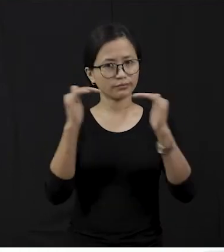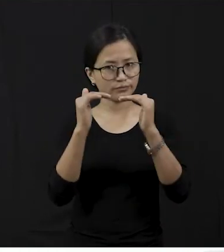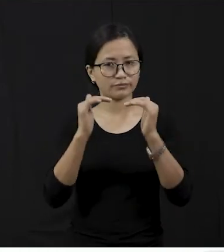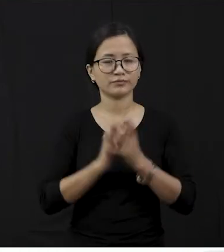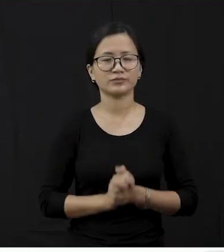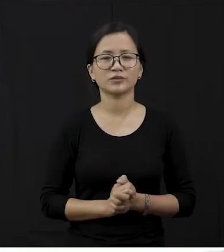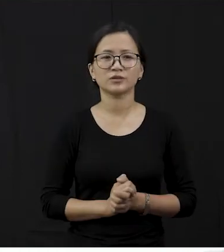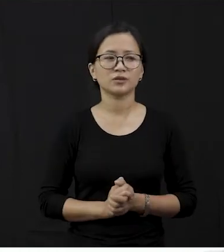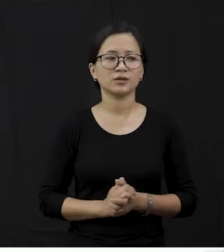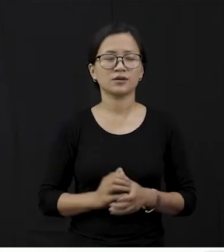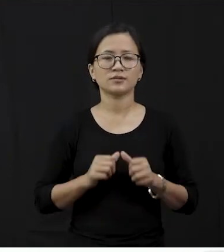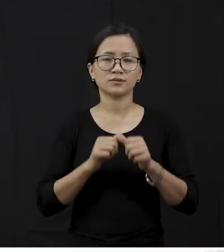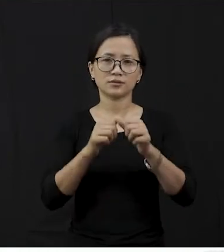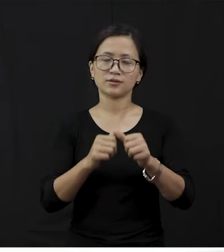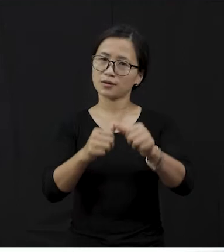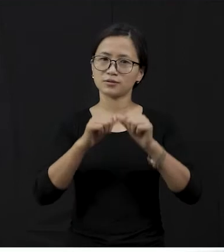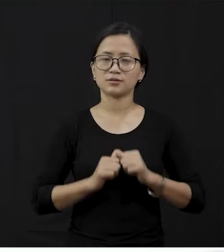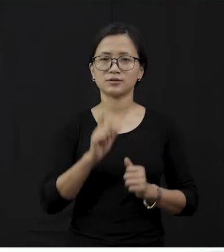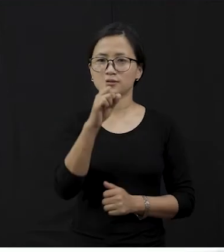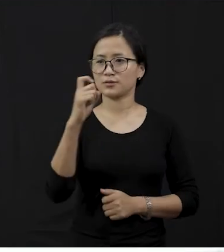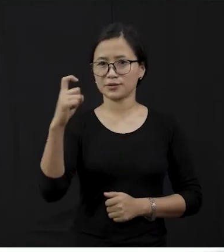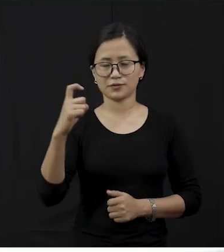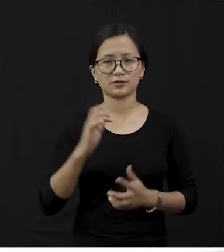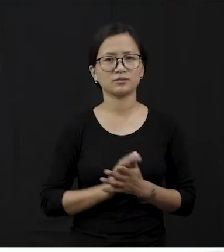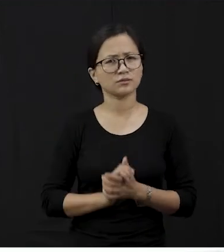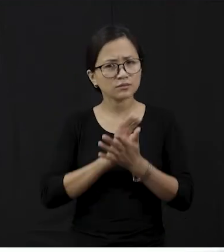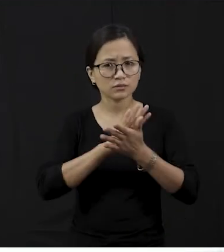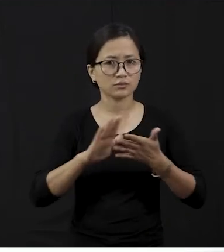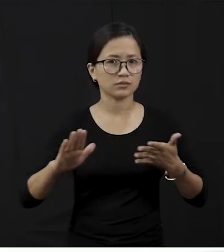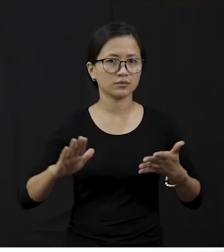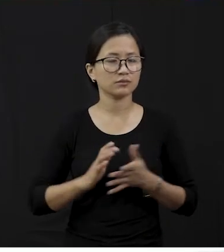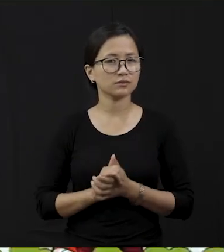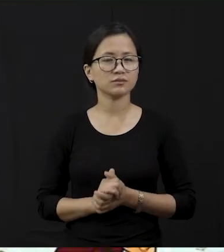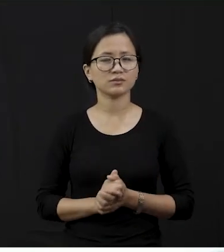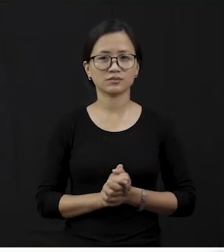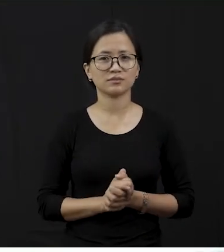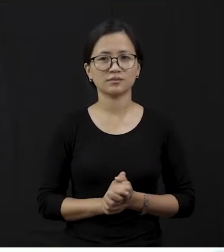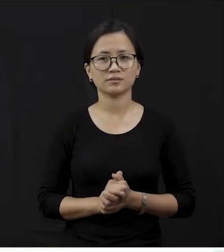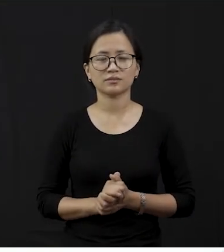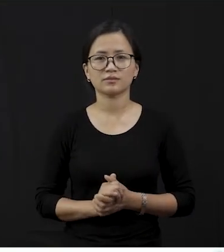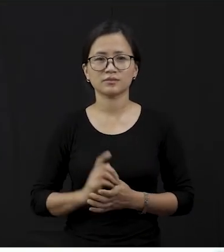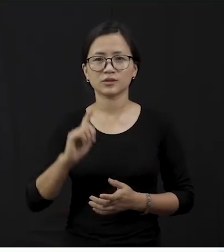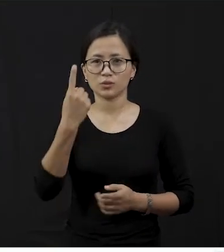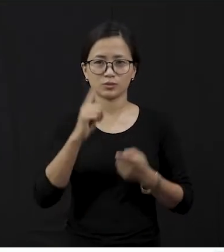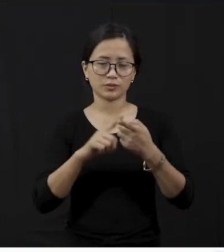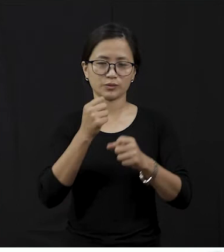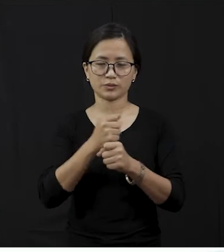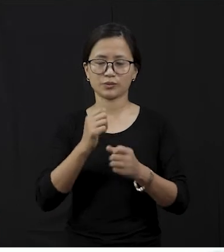answer is 17. 17. Is it clear? Okay. Then one more